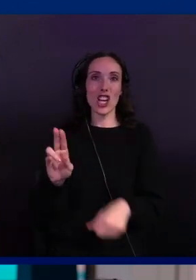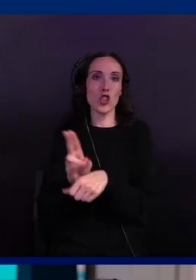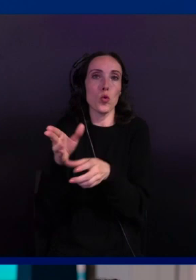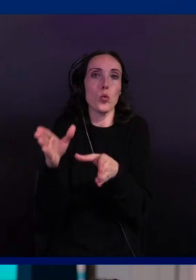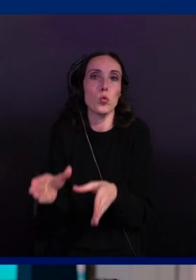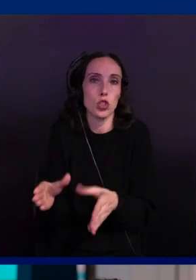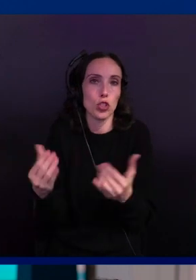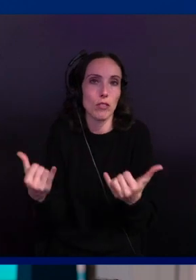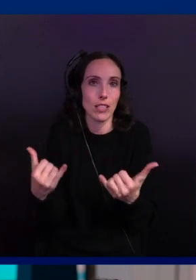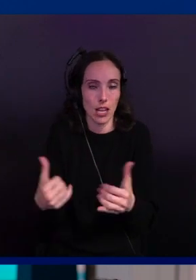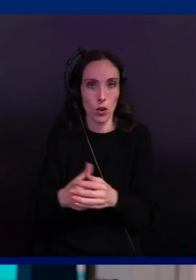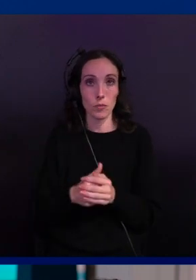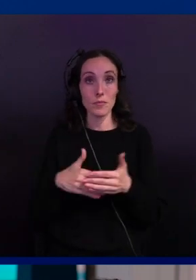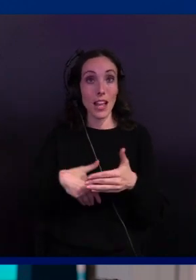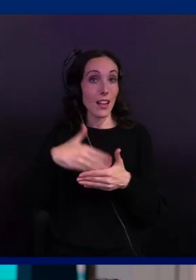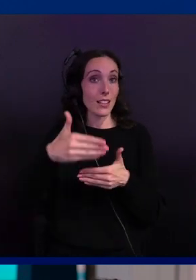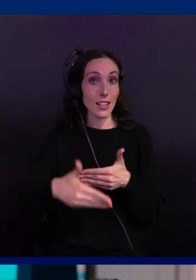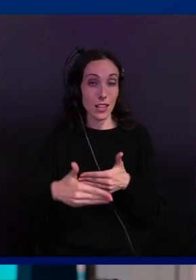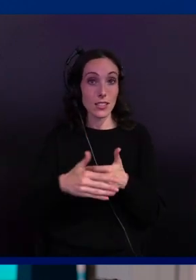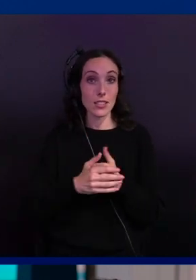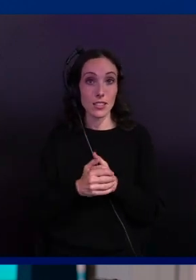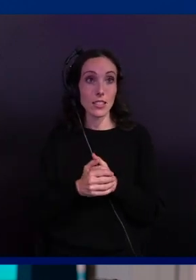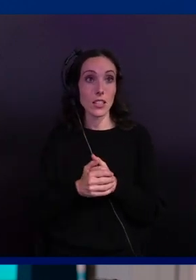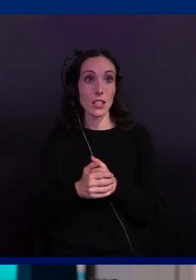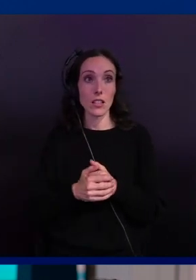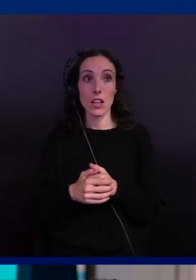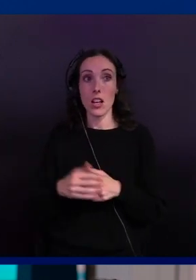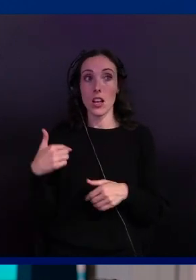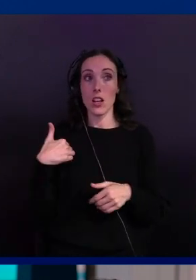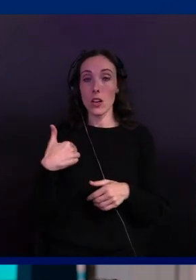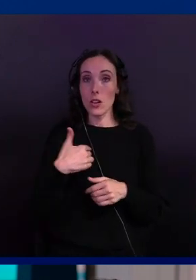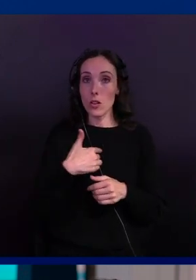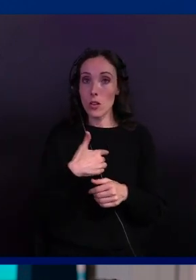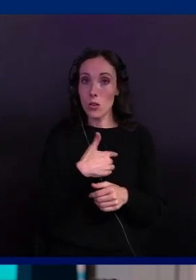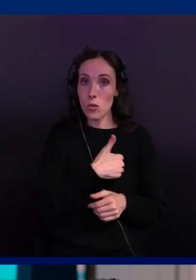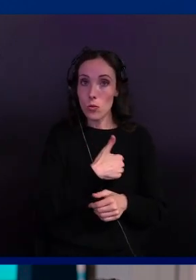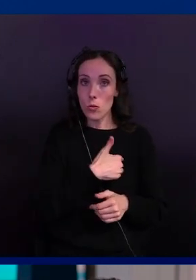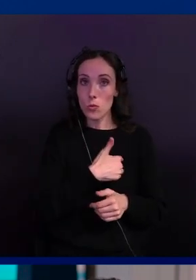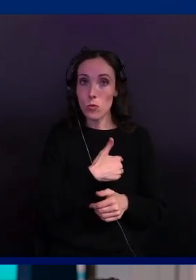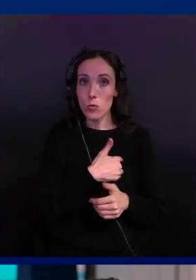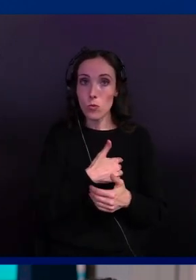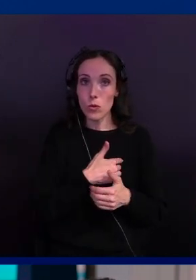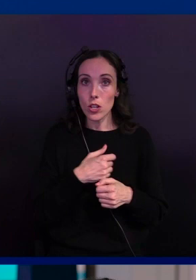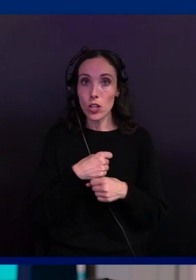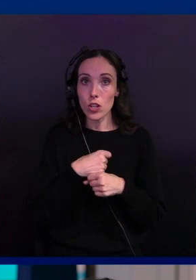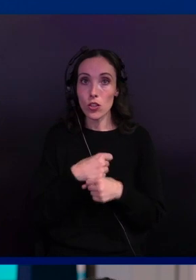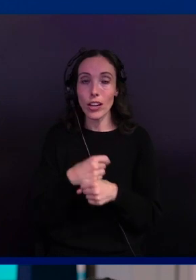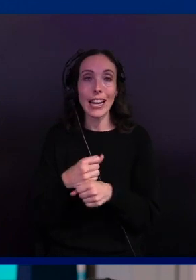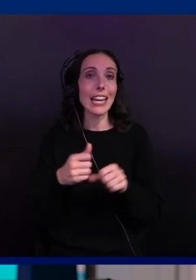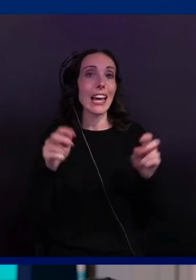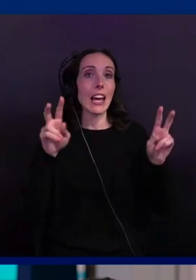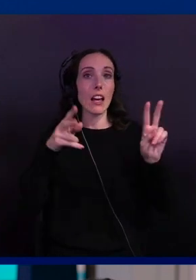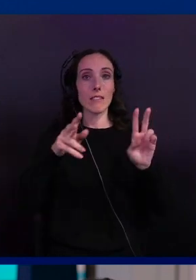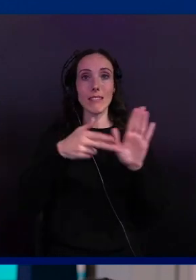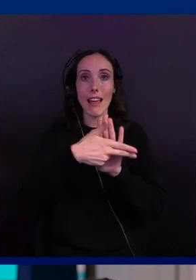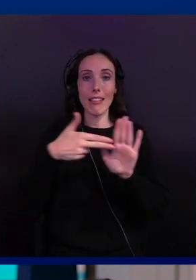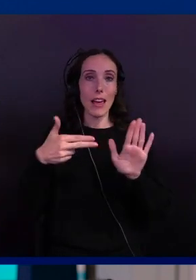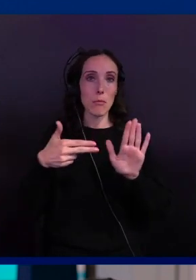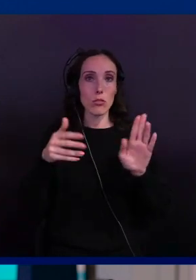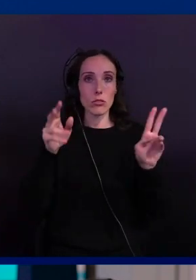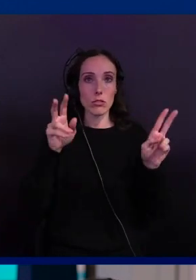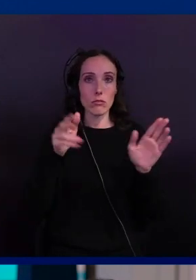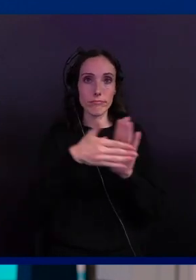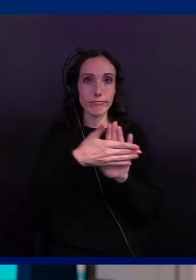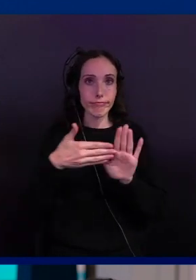then next one is we have to create basically labels, whether that